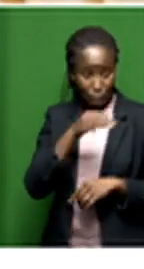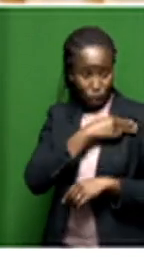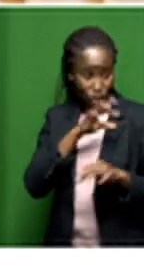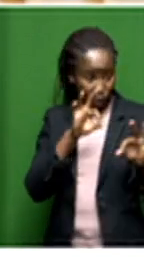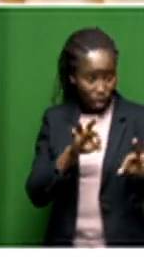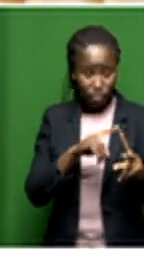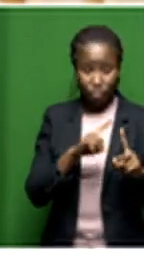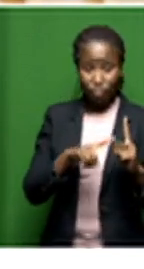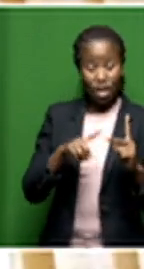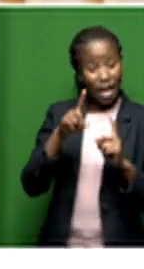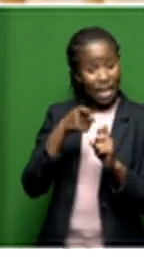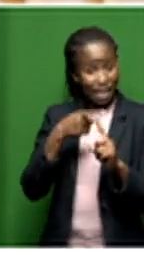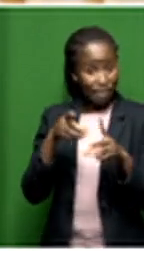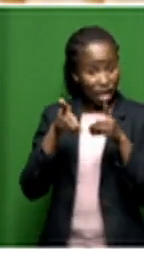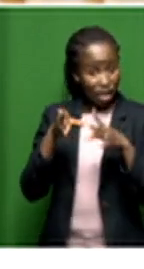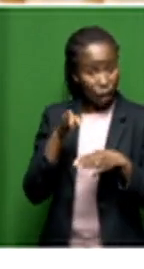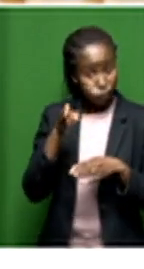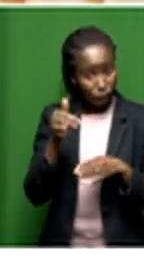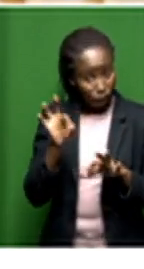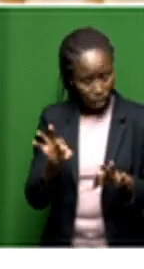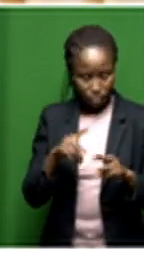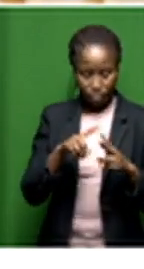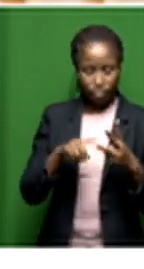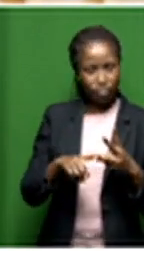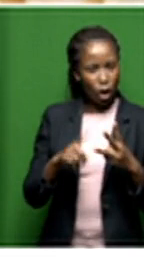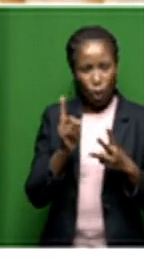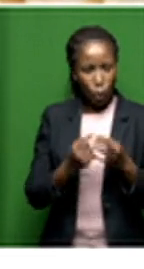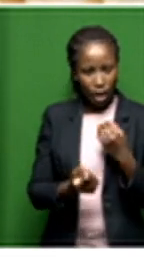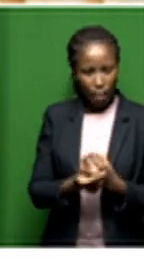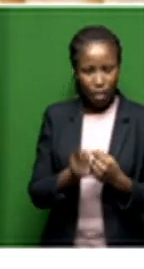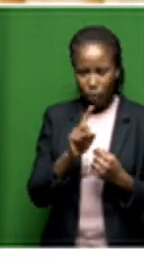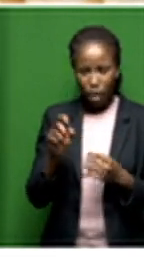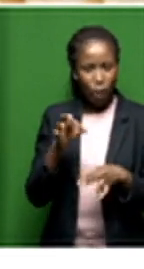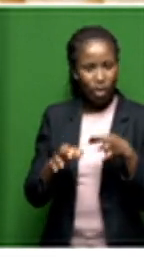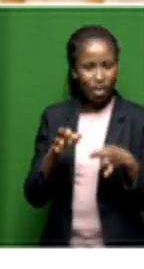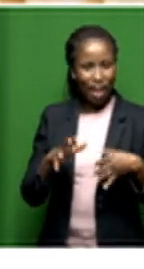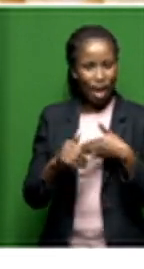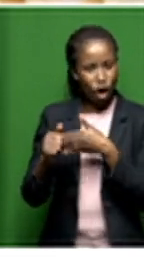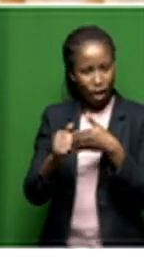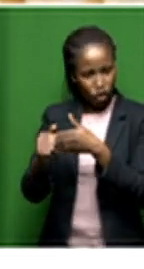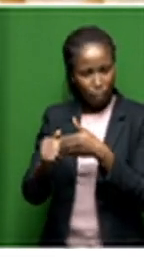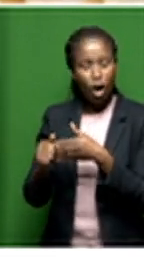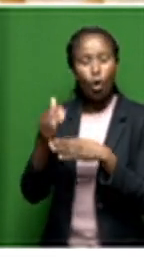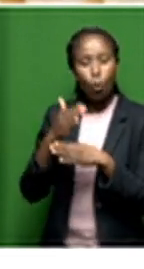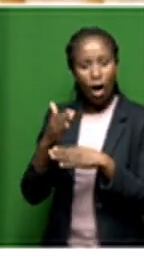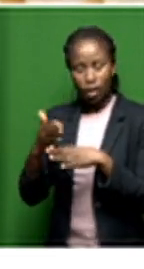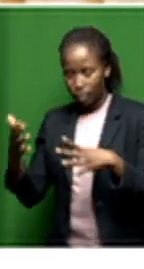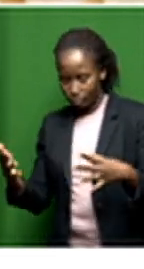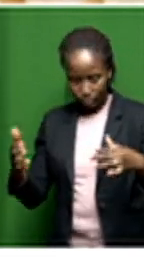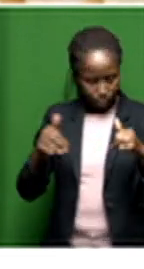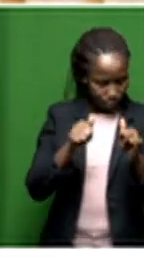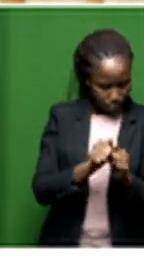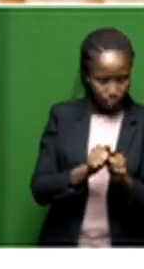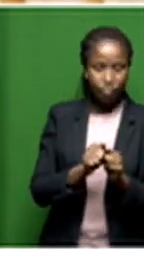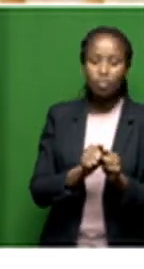the executive directors are in place, and what happens collectively with the political leadership, we work together to try and